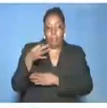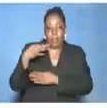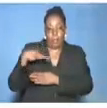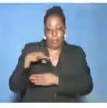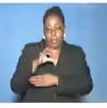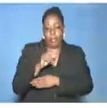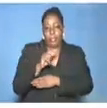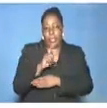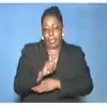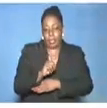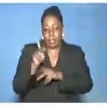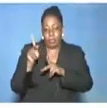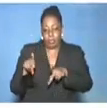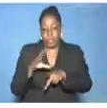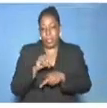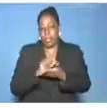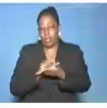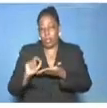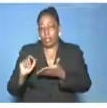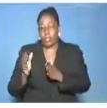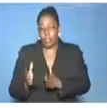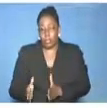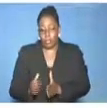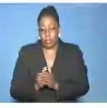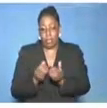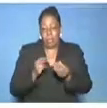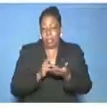FTM's customers and creditors. However, no